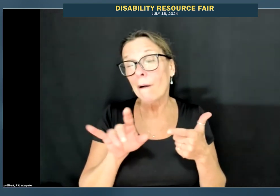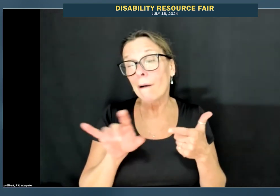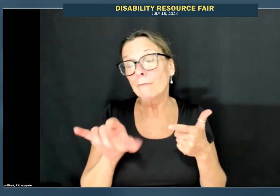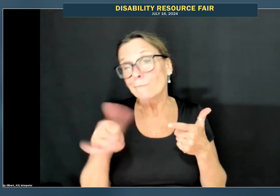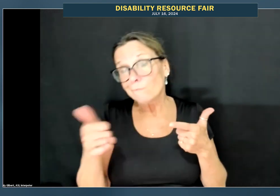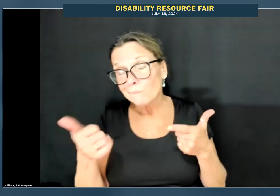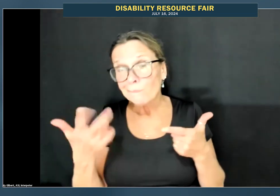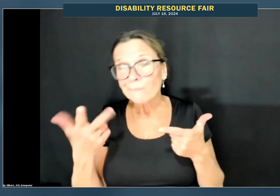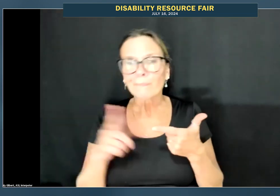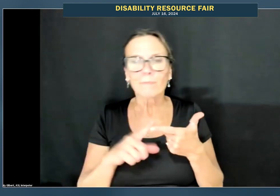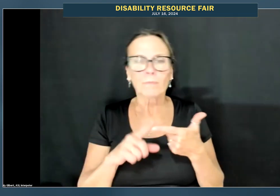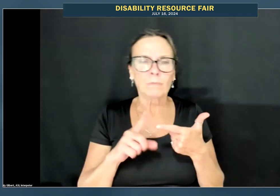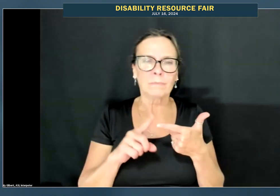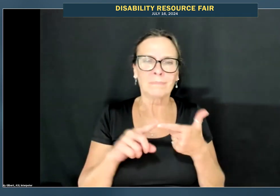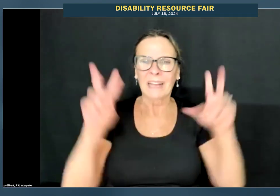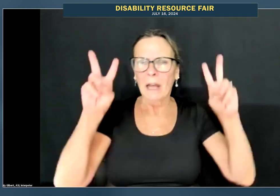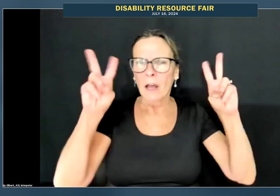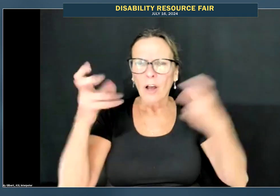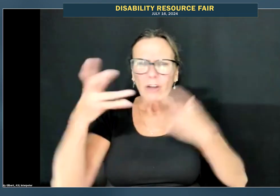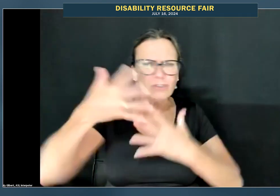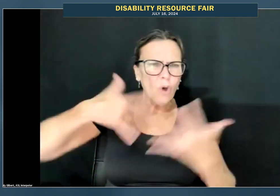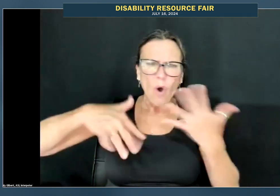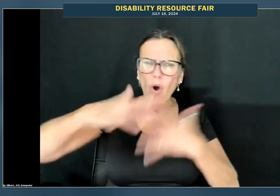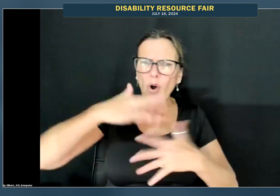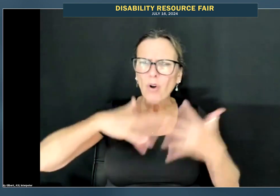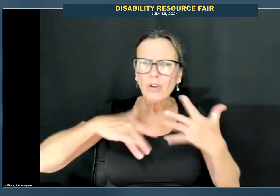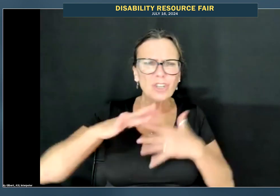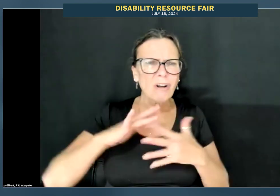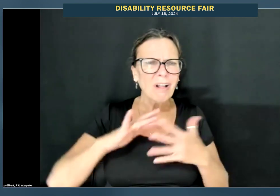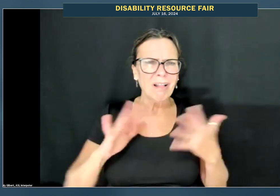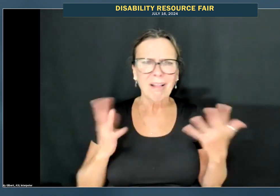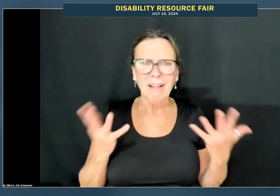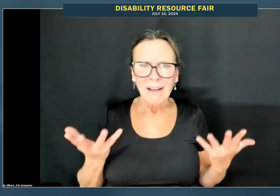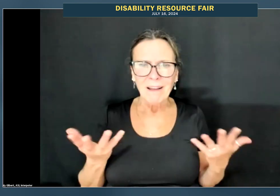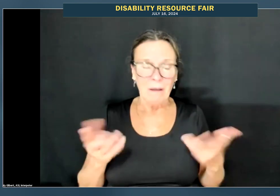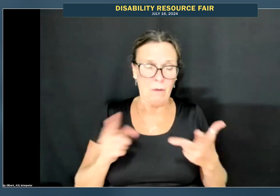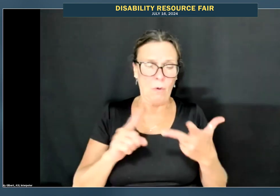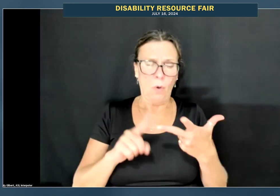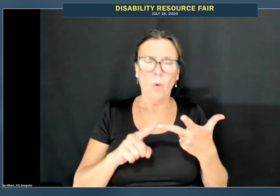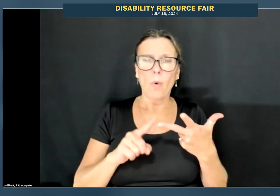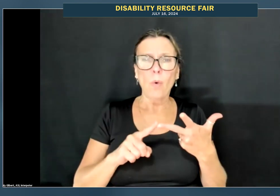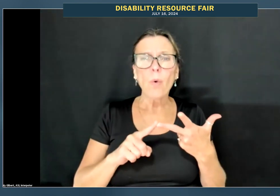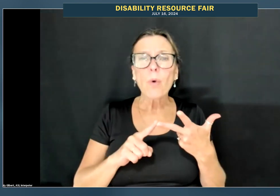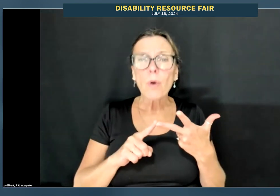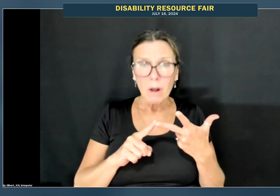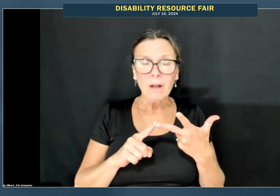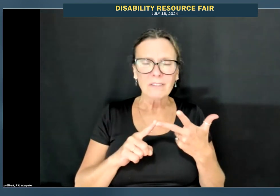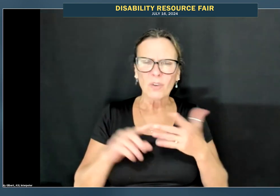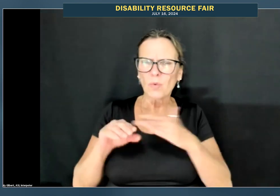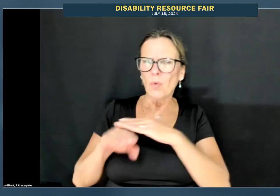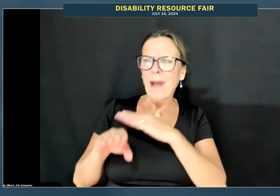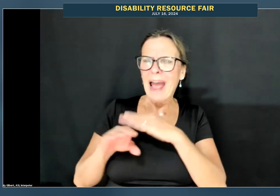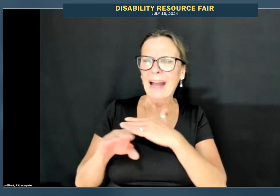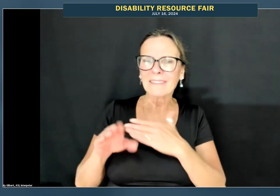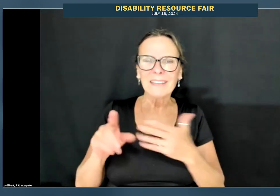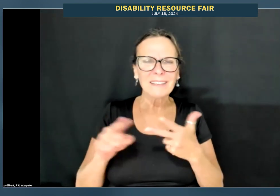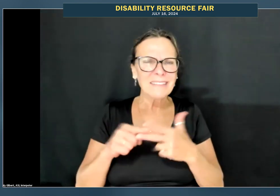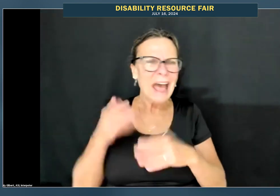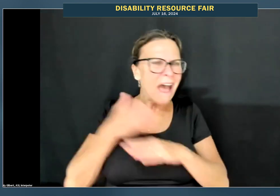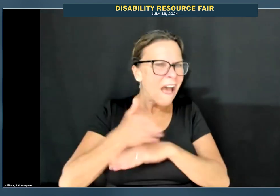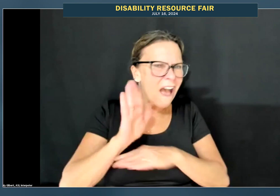the whole social atmosphere. It's also to access